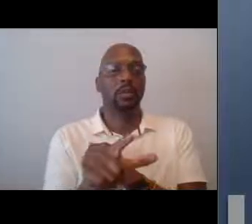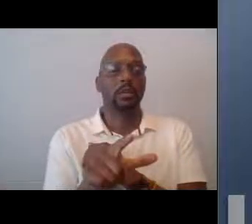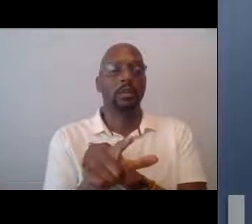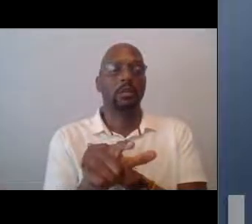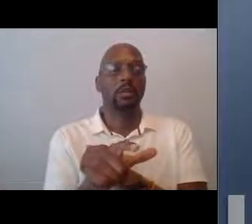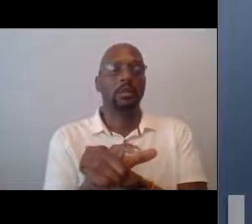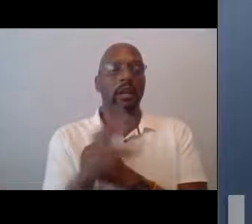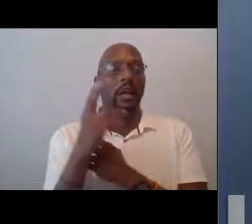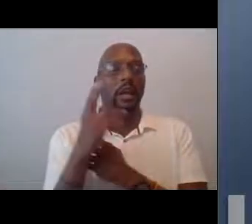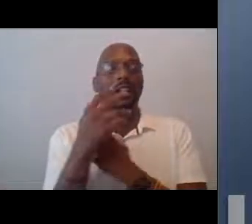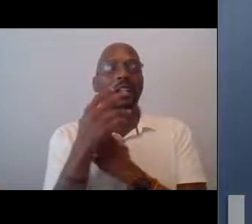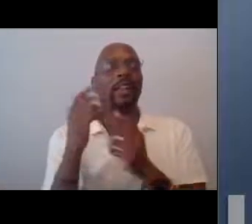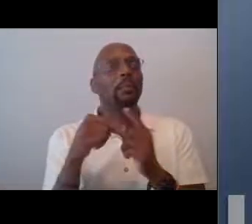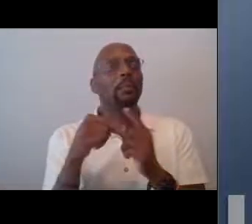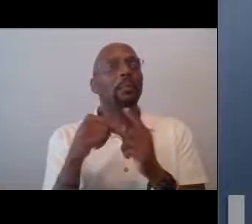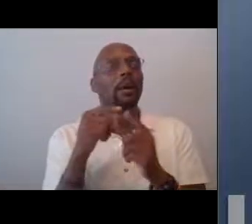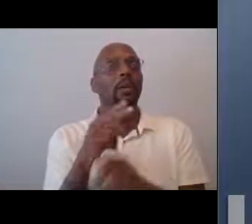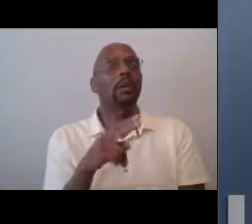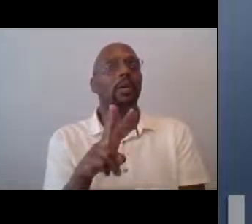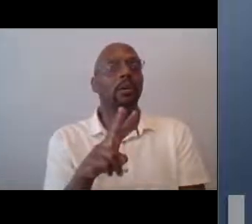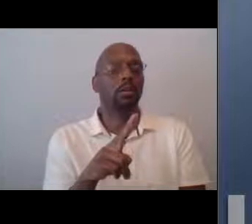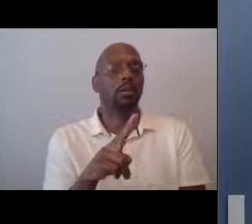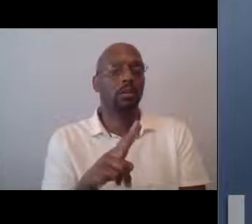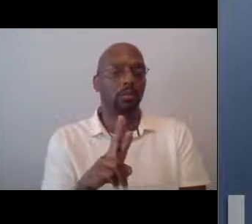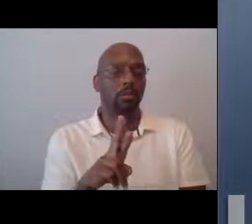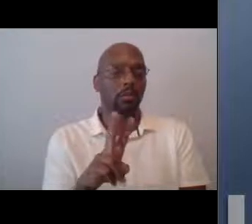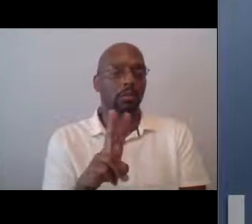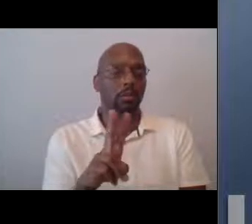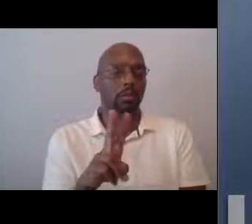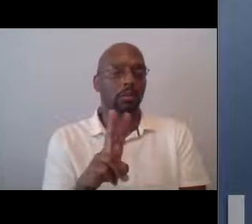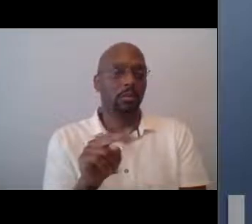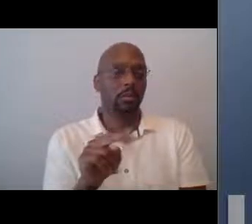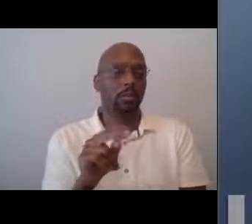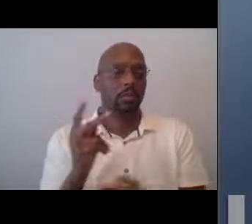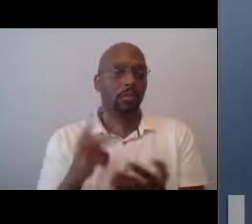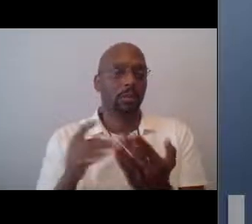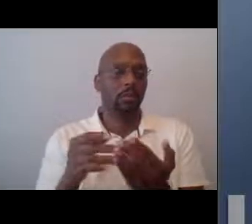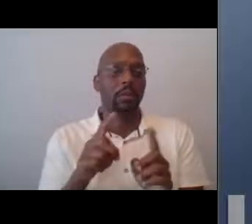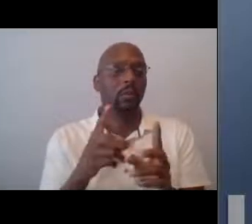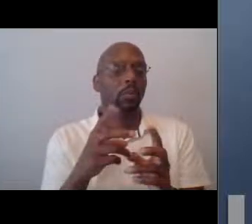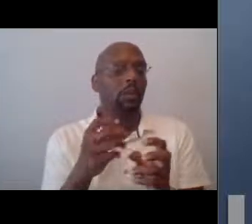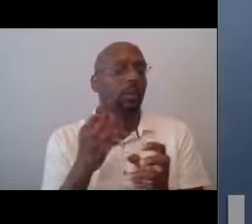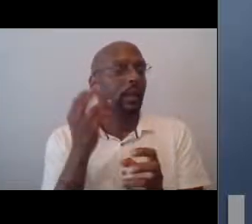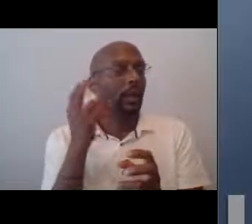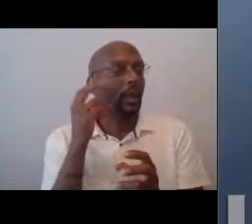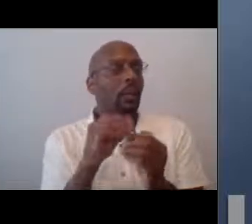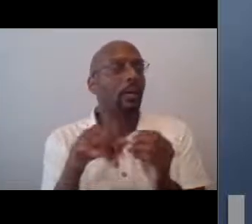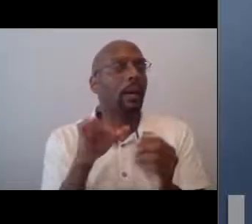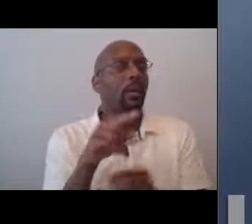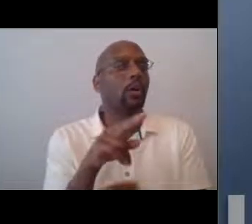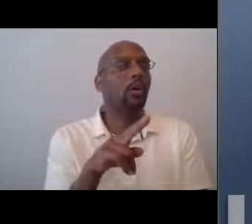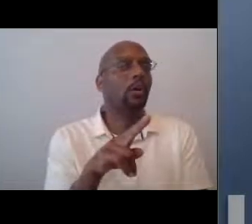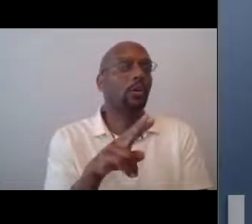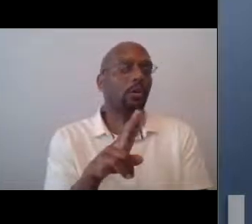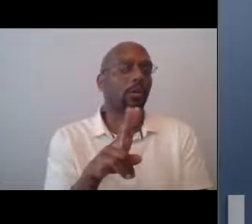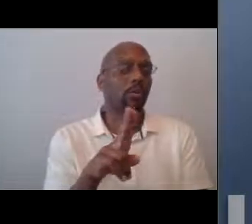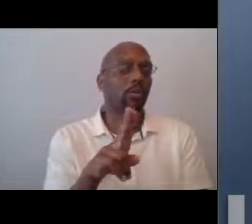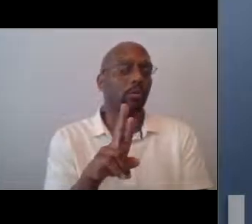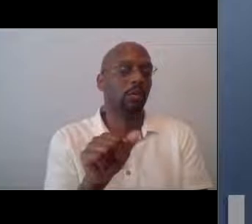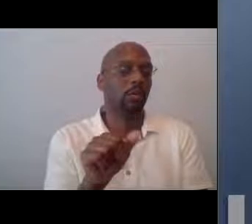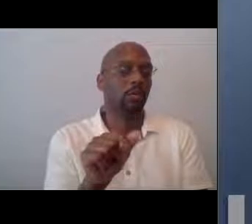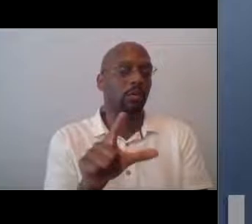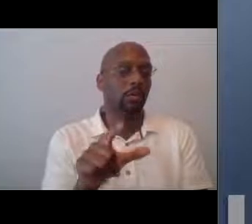about our urban projects, but would like to hear more about our rural counties. So thank you. Thank you,